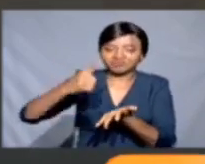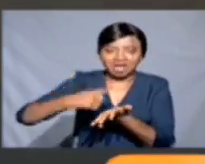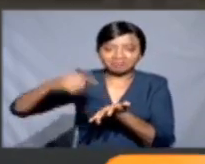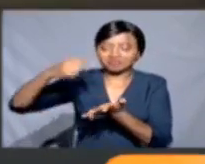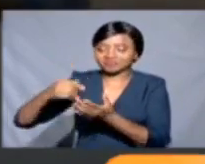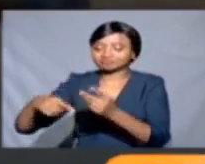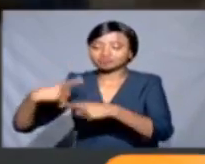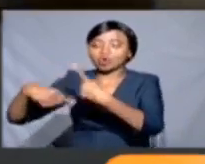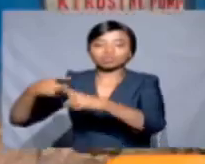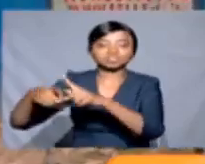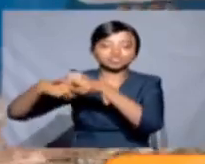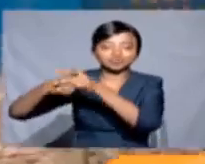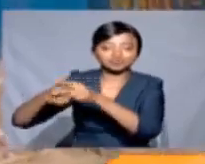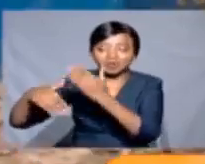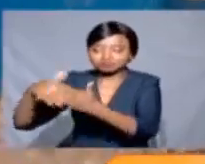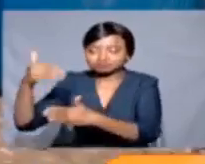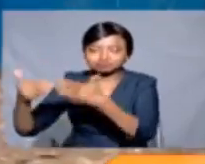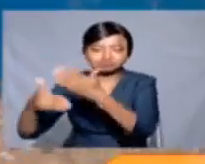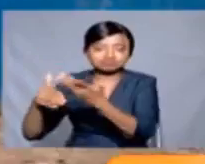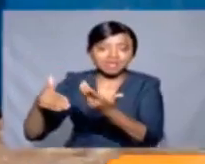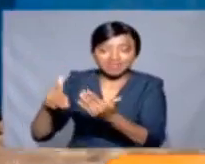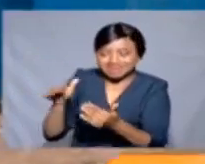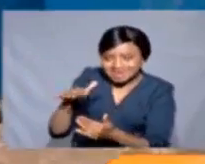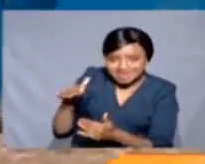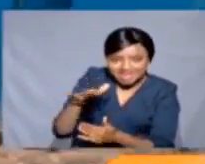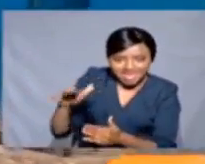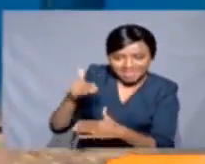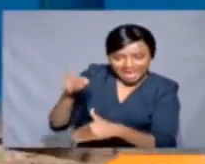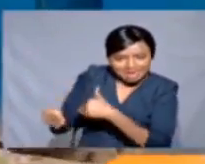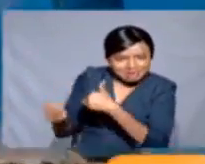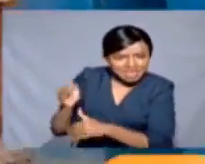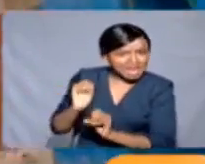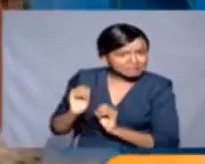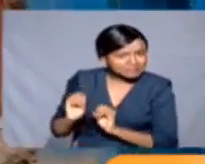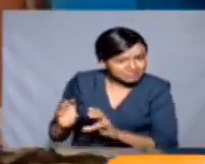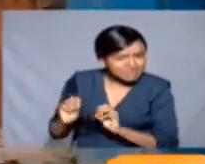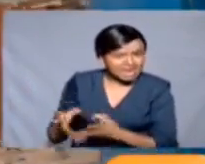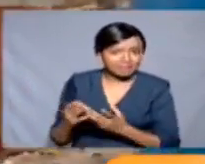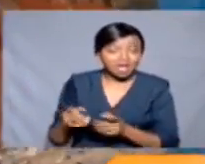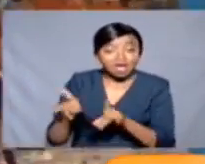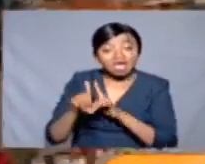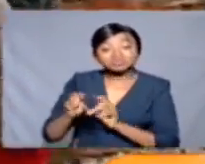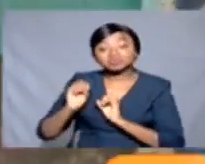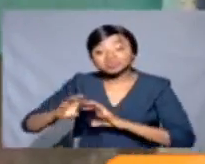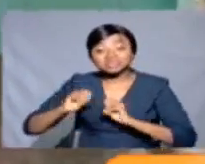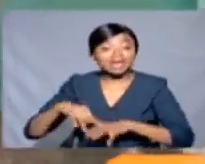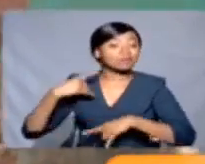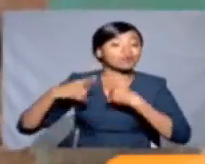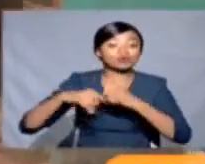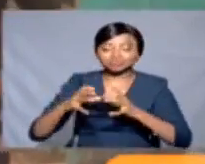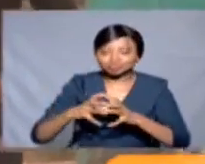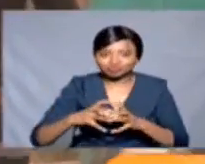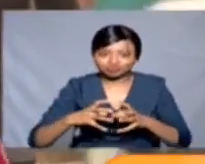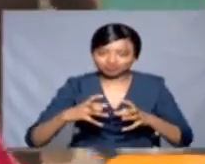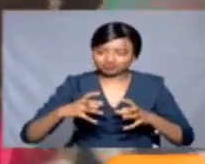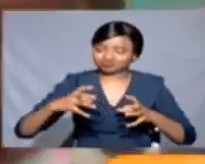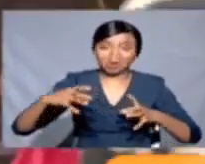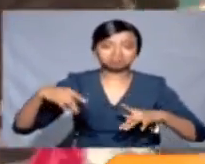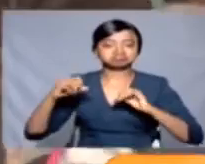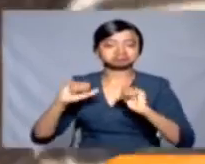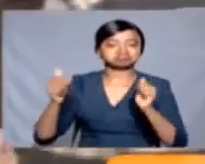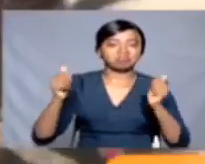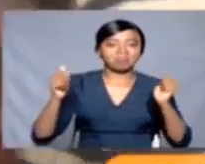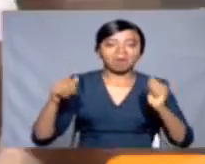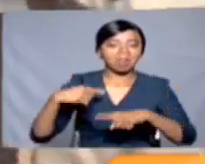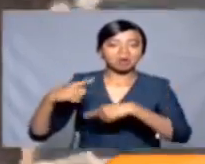in settlement areas. And in some cases, allowed slum dwellers to continue expanding their areas of occupation